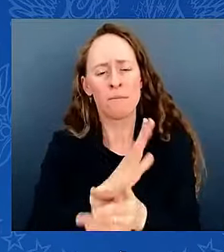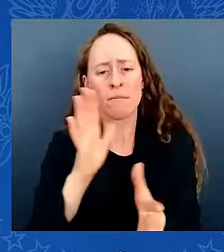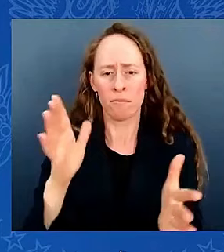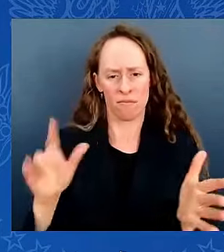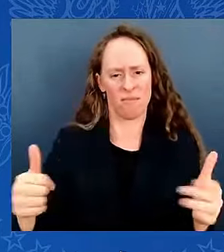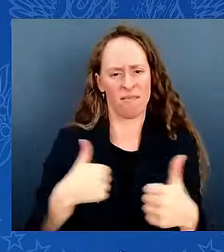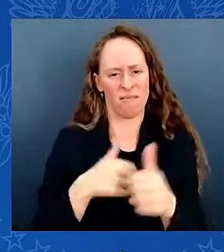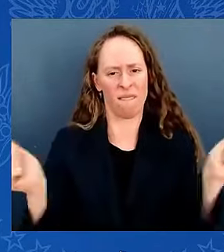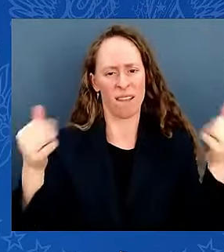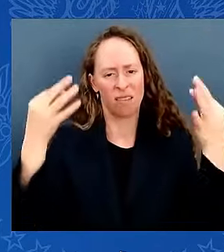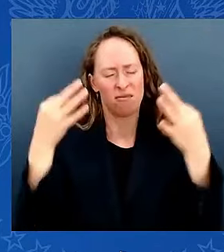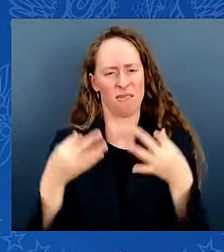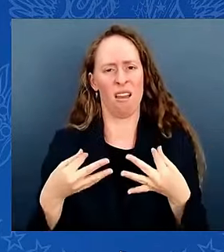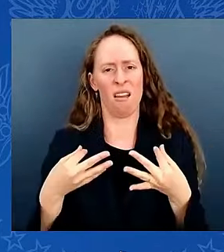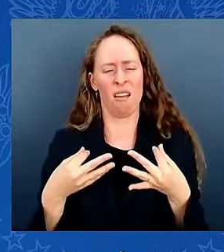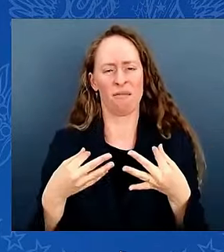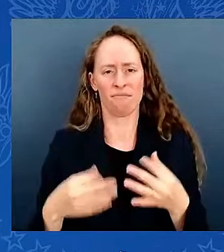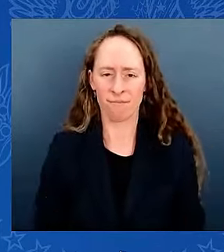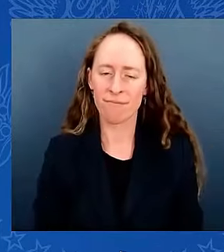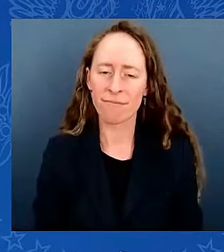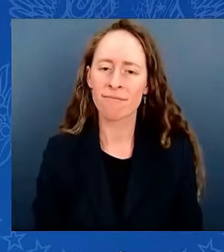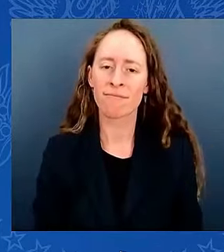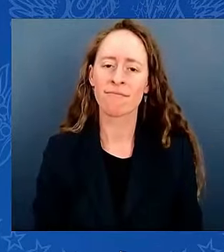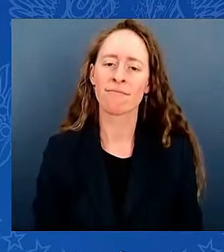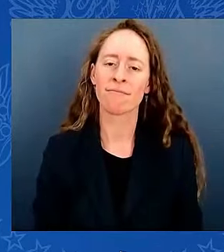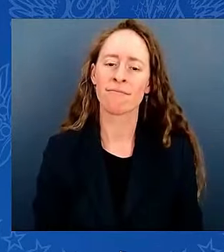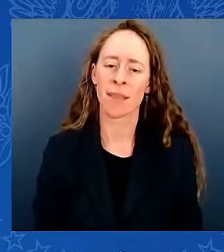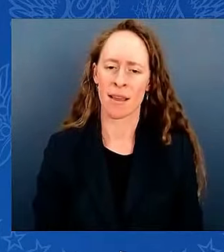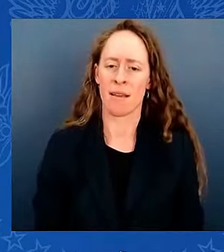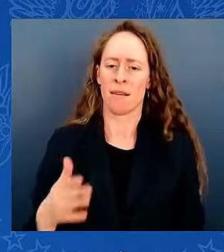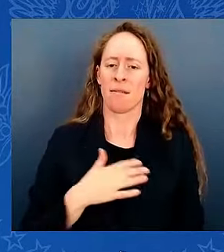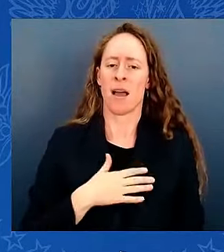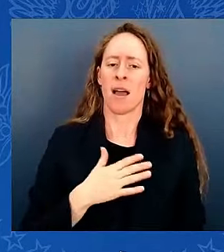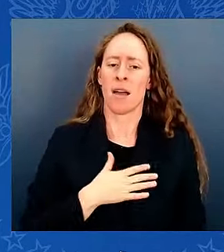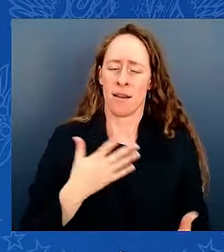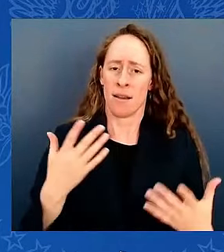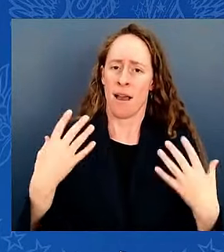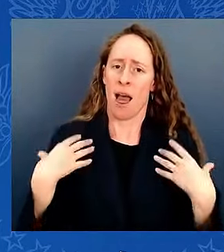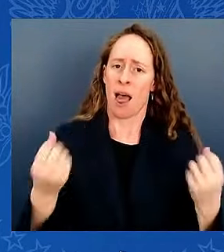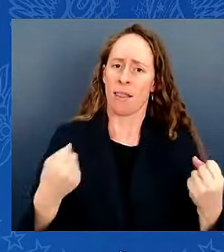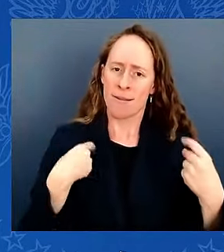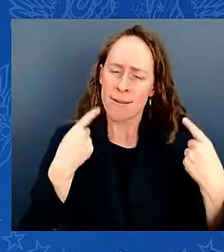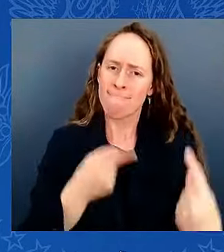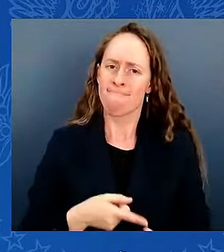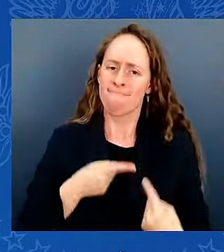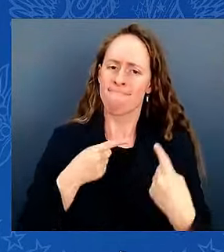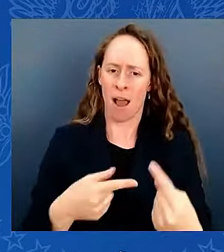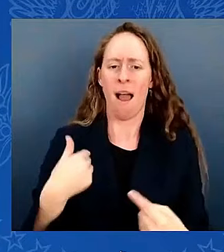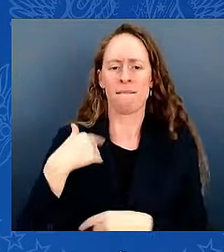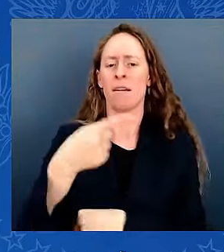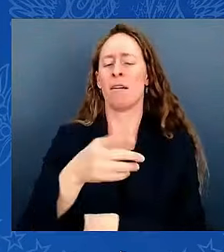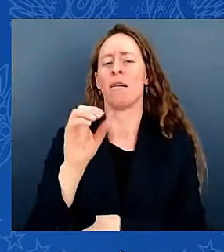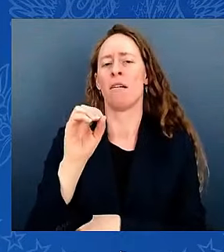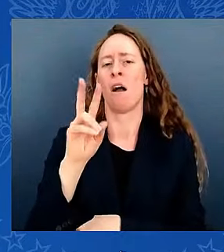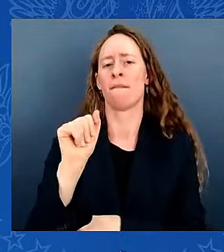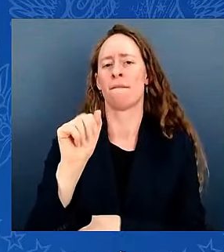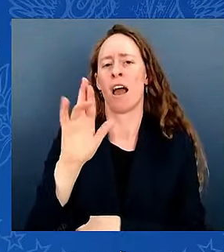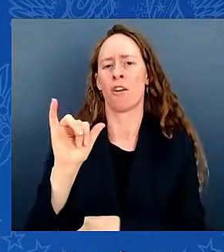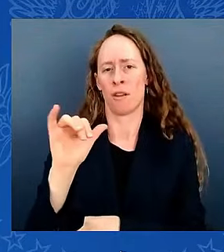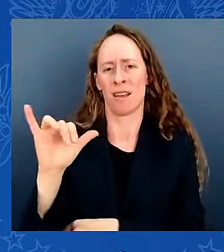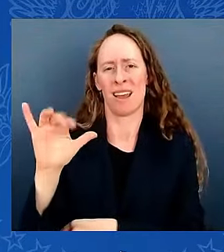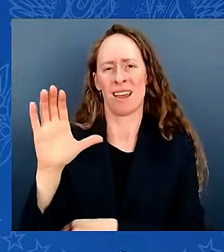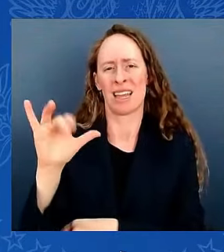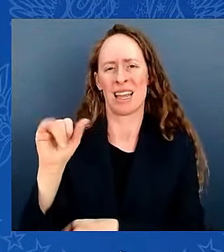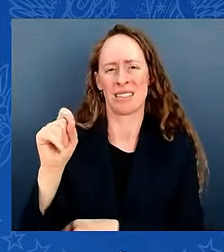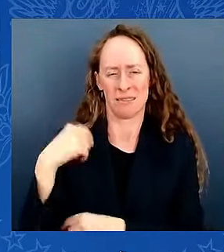health challenges, like when I had my surgery for an ovarian cyst. Knowing we all have leaders who care about making healthcare